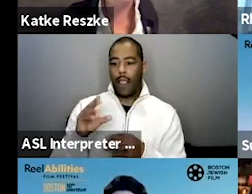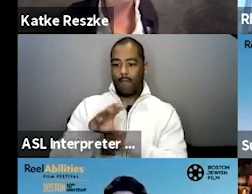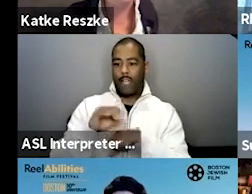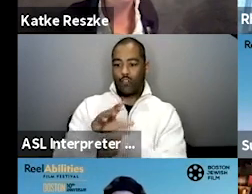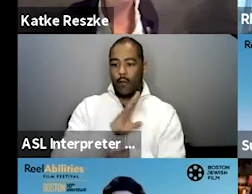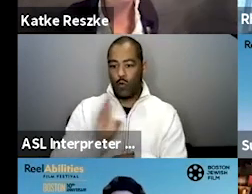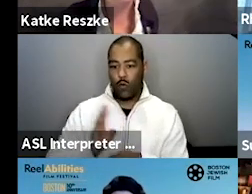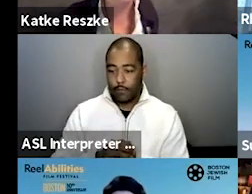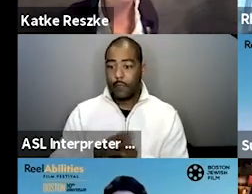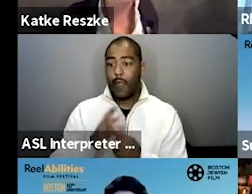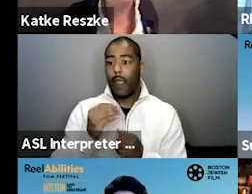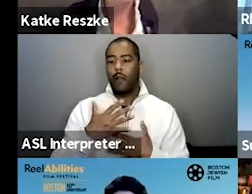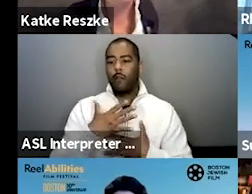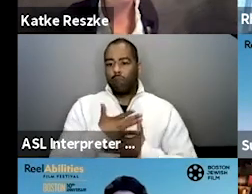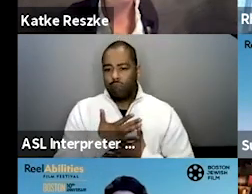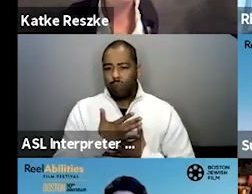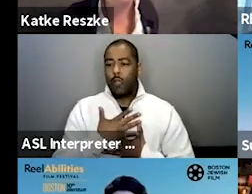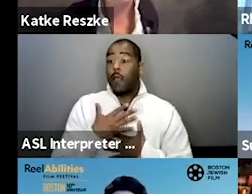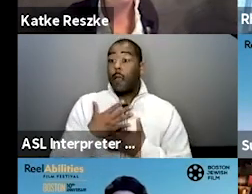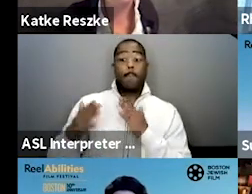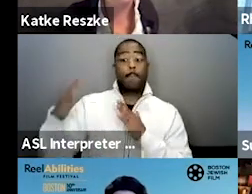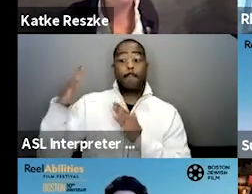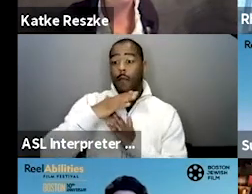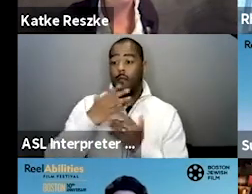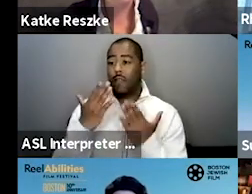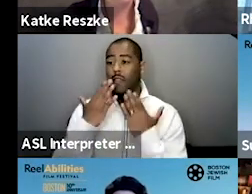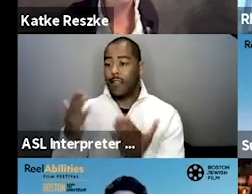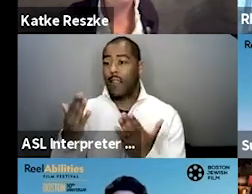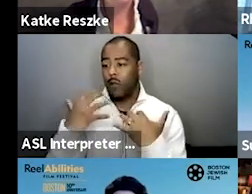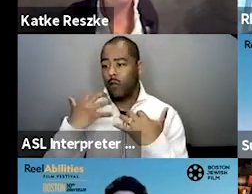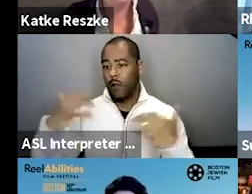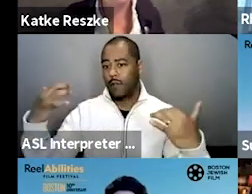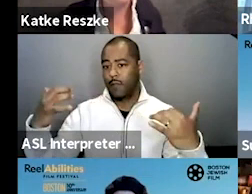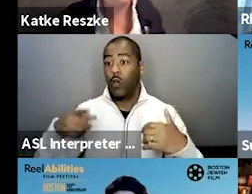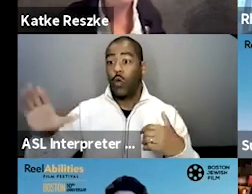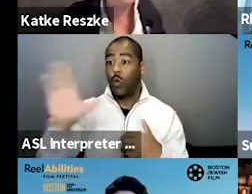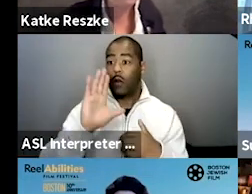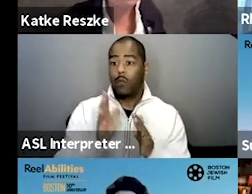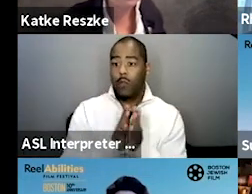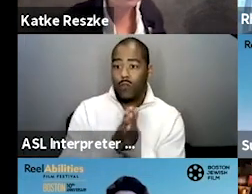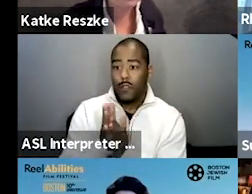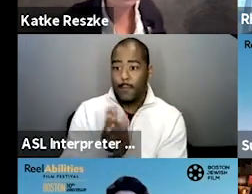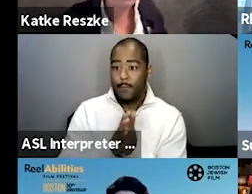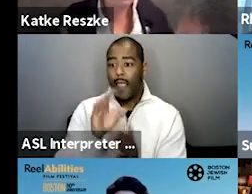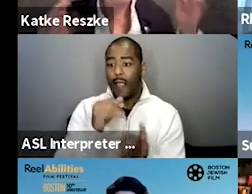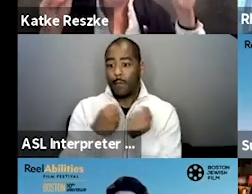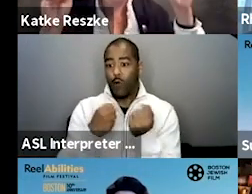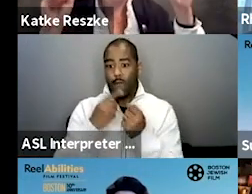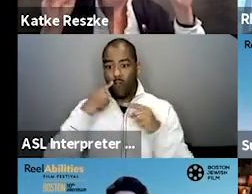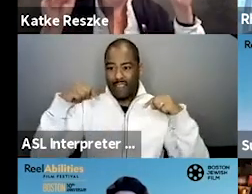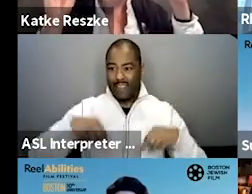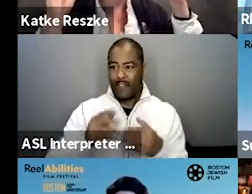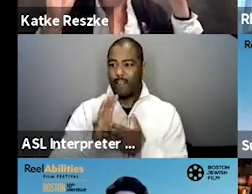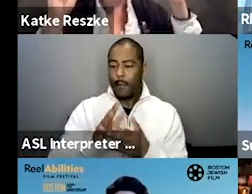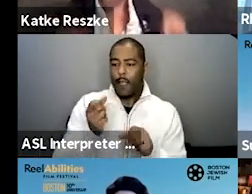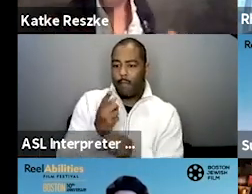most heartfelt thank you to our audience for the enthusiasm and support you provide for this festival year after year. I really hope you